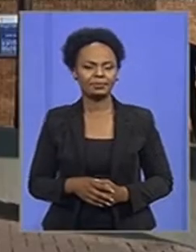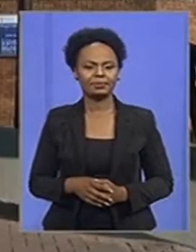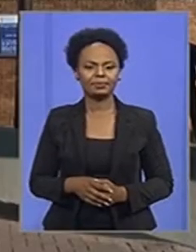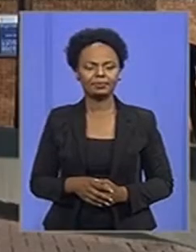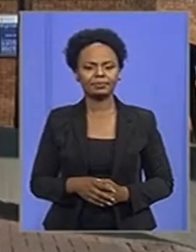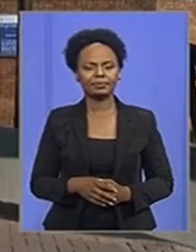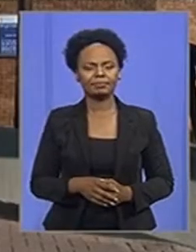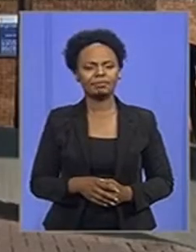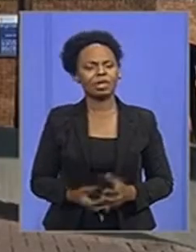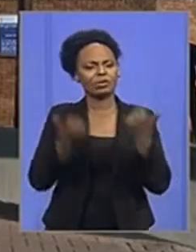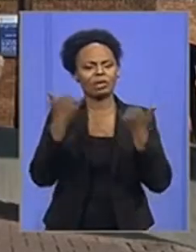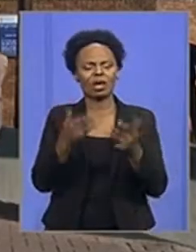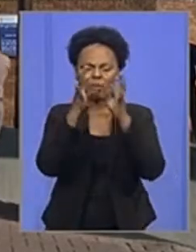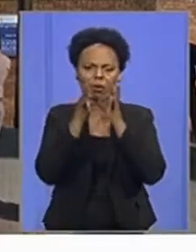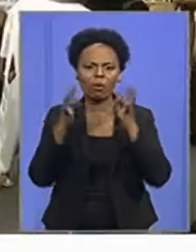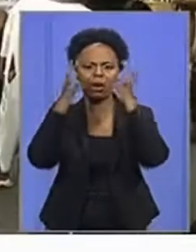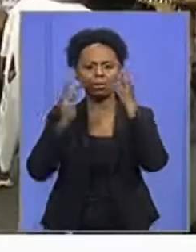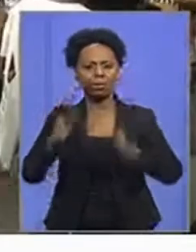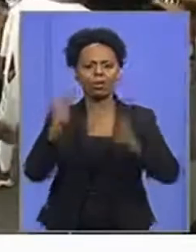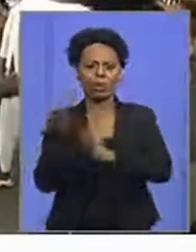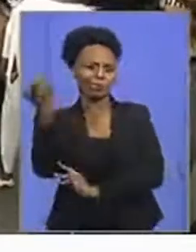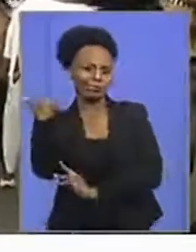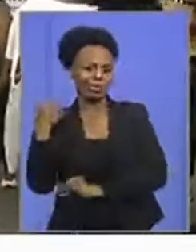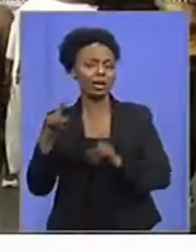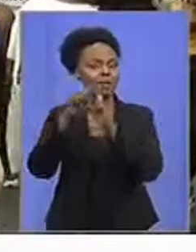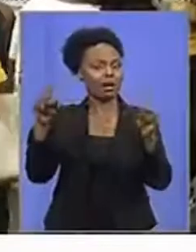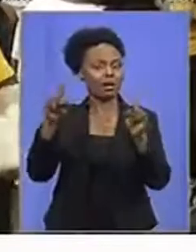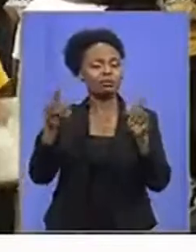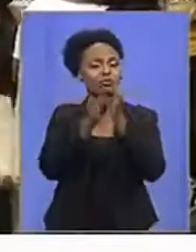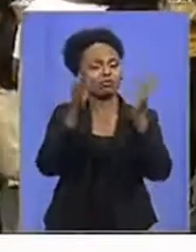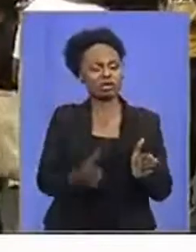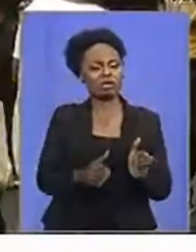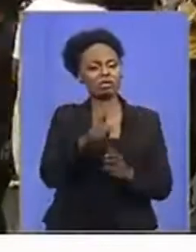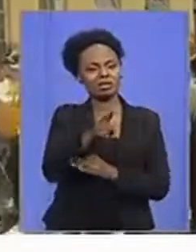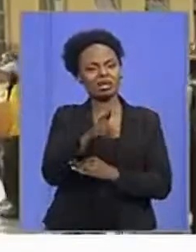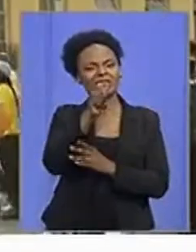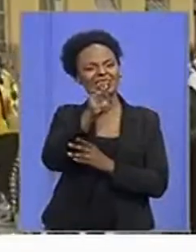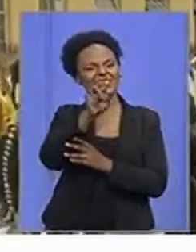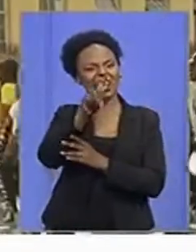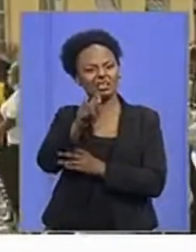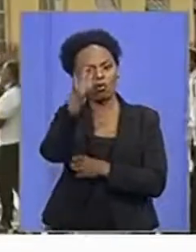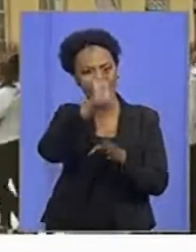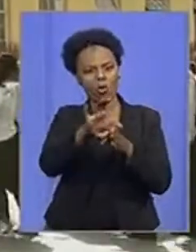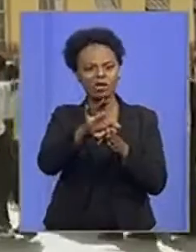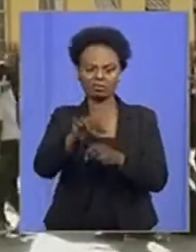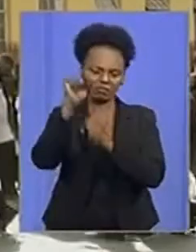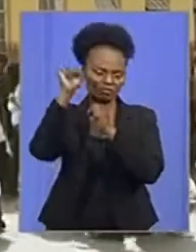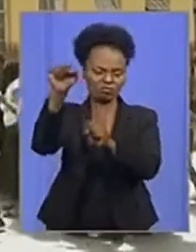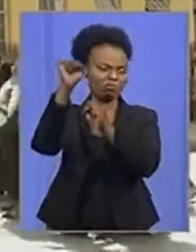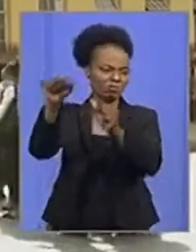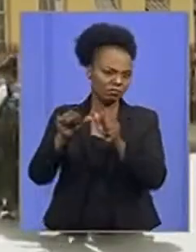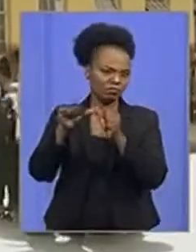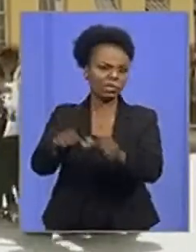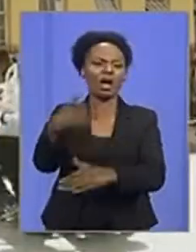Ho ne ho kgutsitse ka jeno papisong le maobane le ha o le jwalo baithuti ba motheo TVET College ba ne ba ipelaetsa mme ba hwanta ka ntle